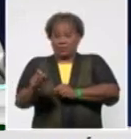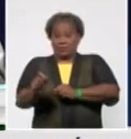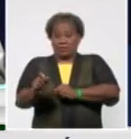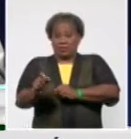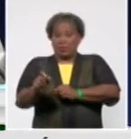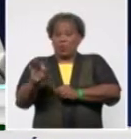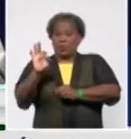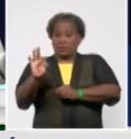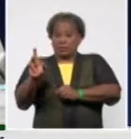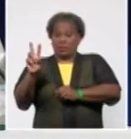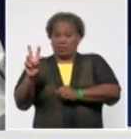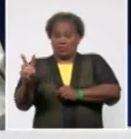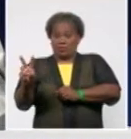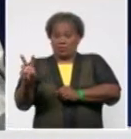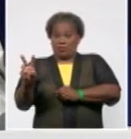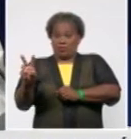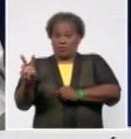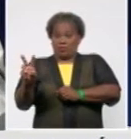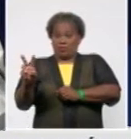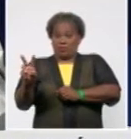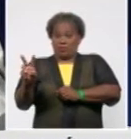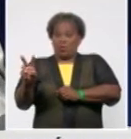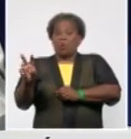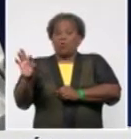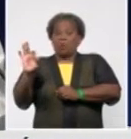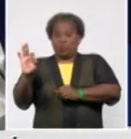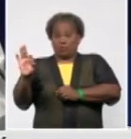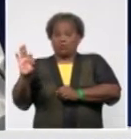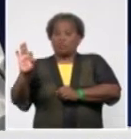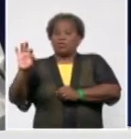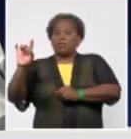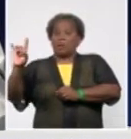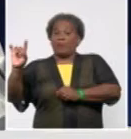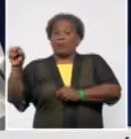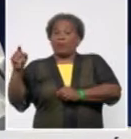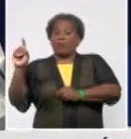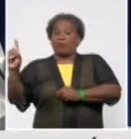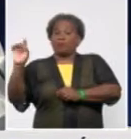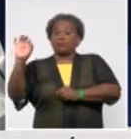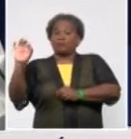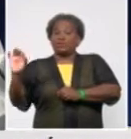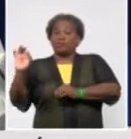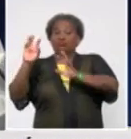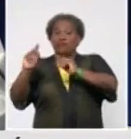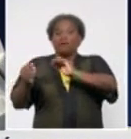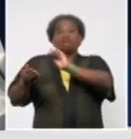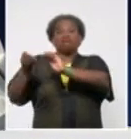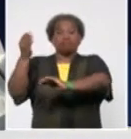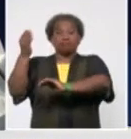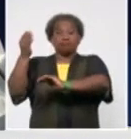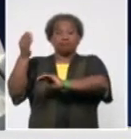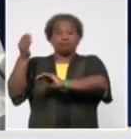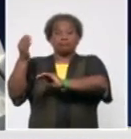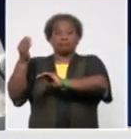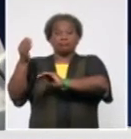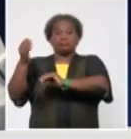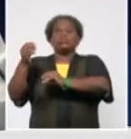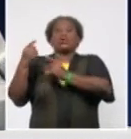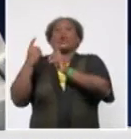isolation. Hence, it accounts for 428 imported cases. 54 patients, that is